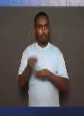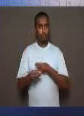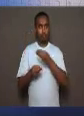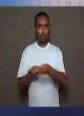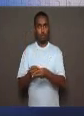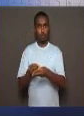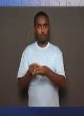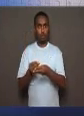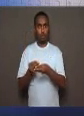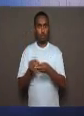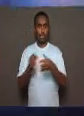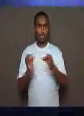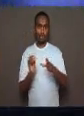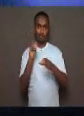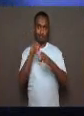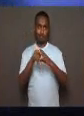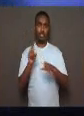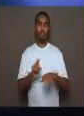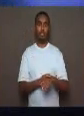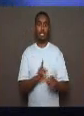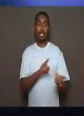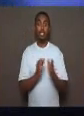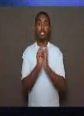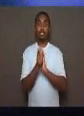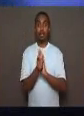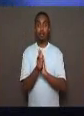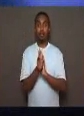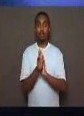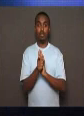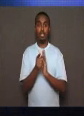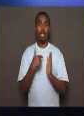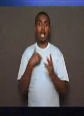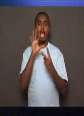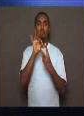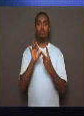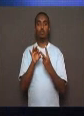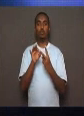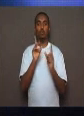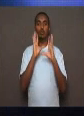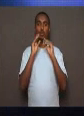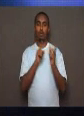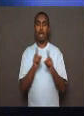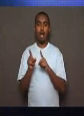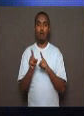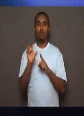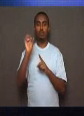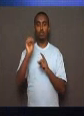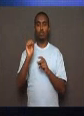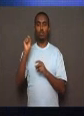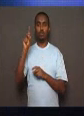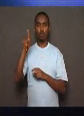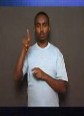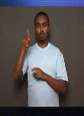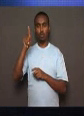into context. As an example, I have chosen to talk about the film Super